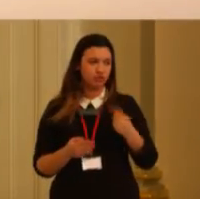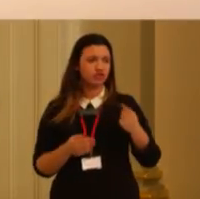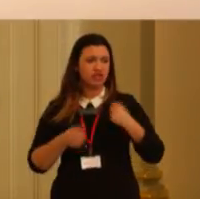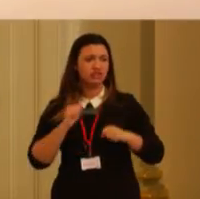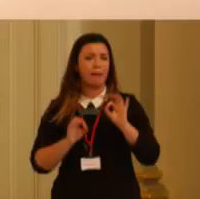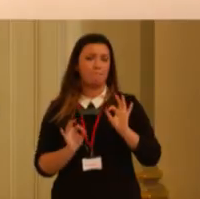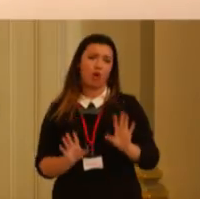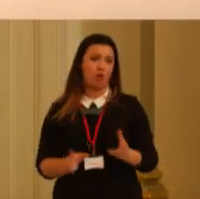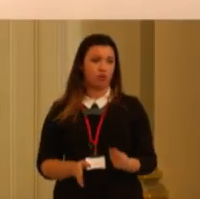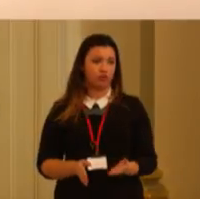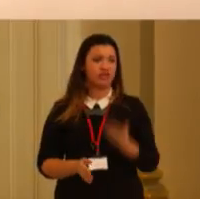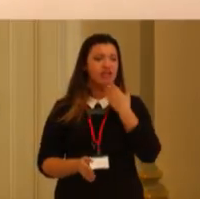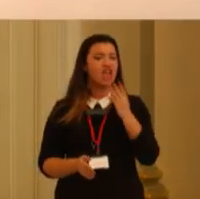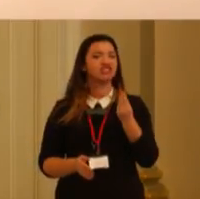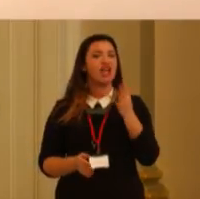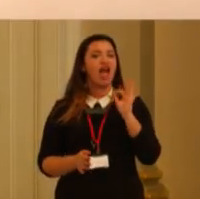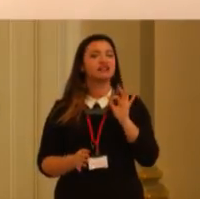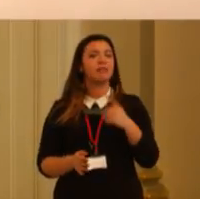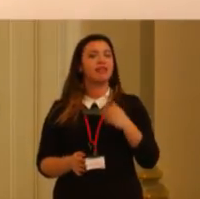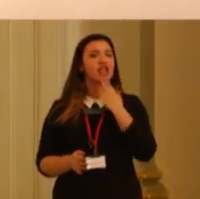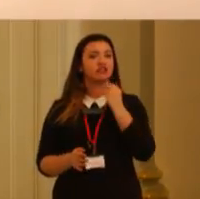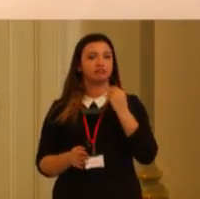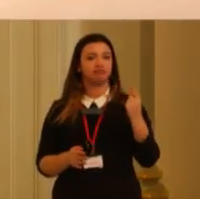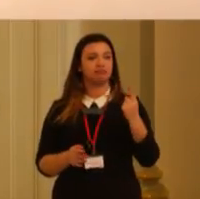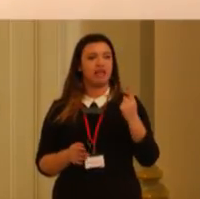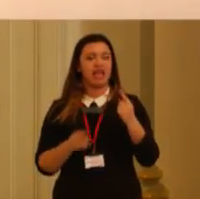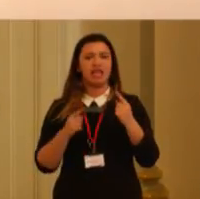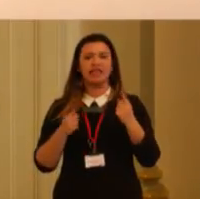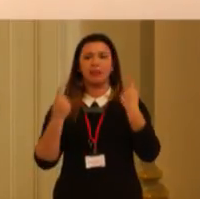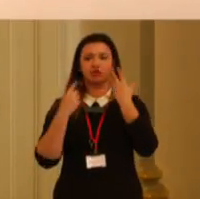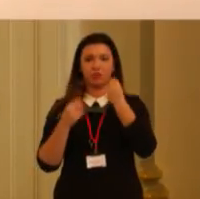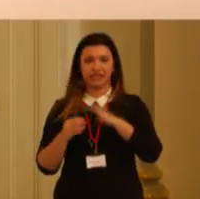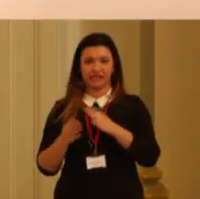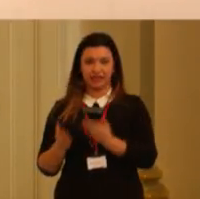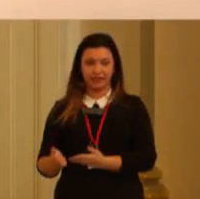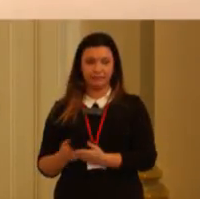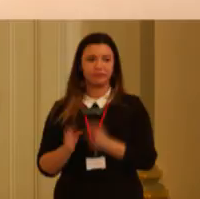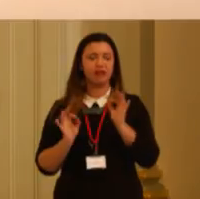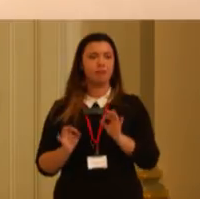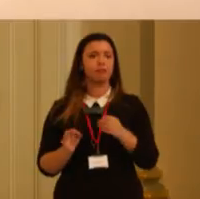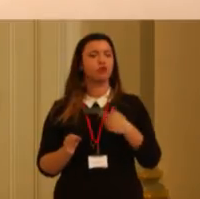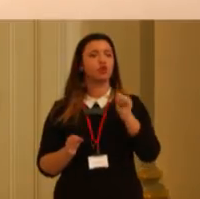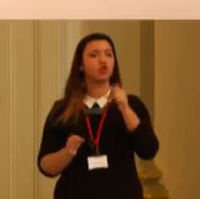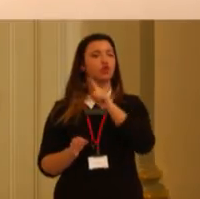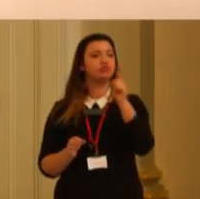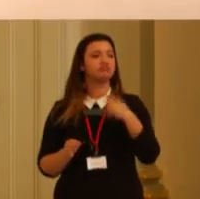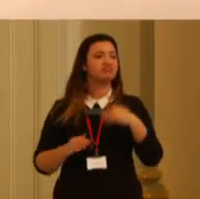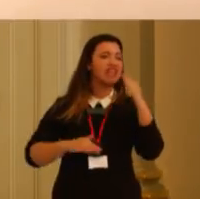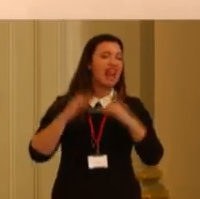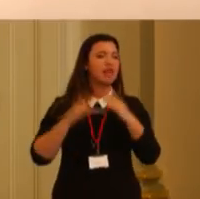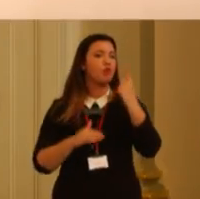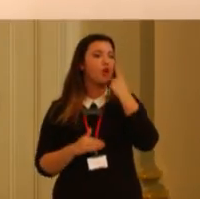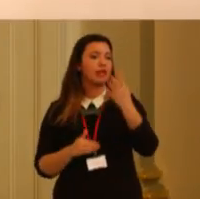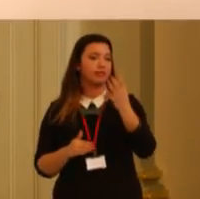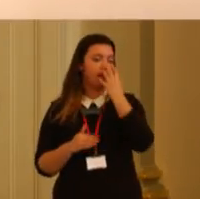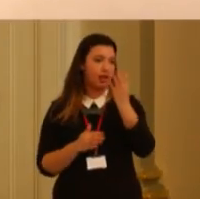a little child in the 70s, this contradiction always was on the forefront. Young people wanted to be a